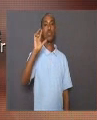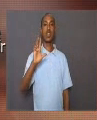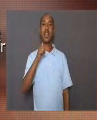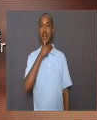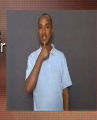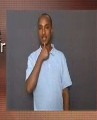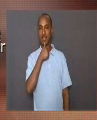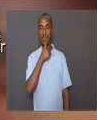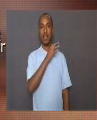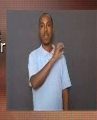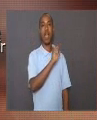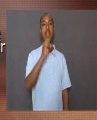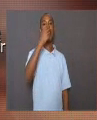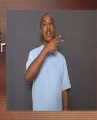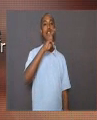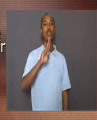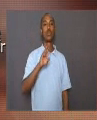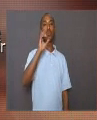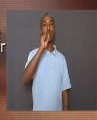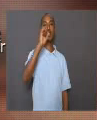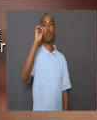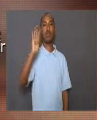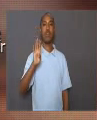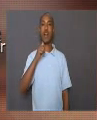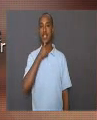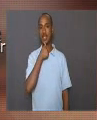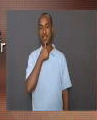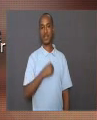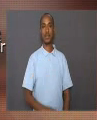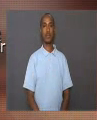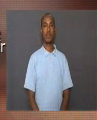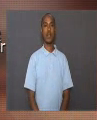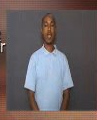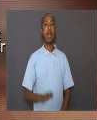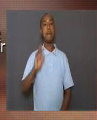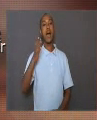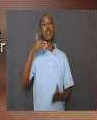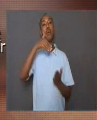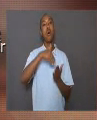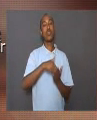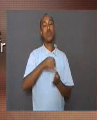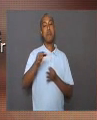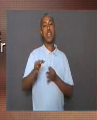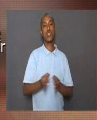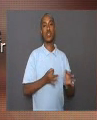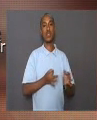acid, and sulfuric acid. You might also have